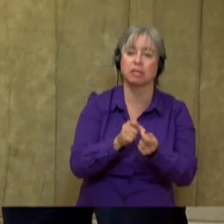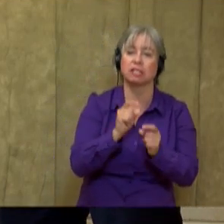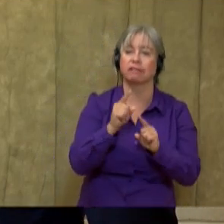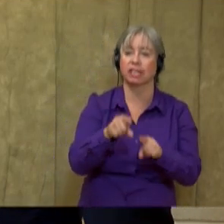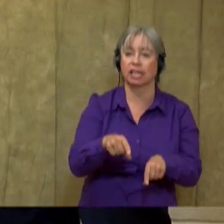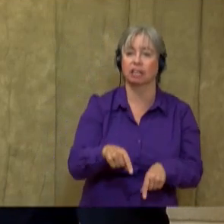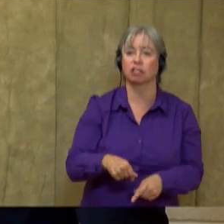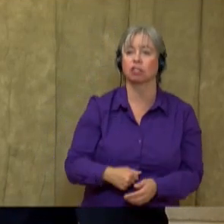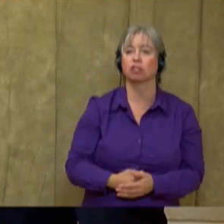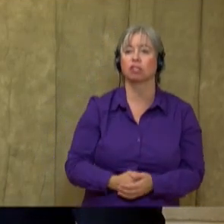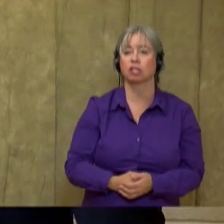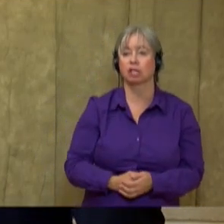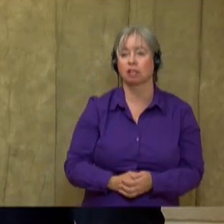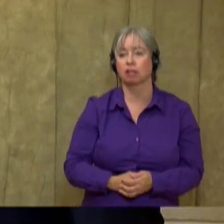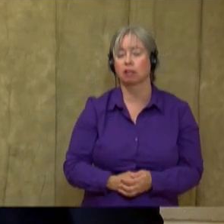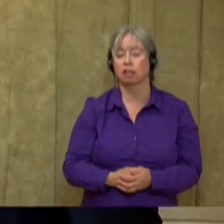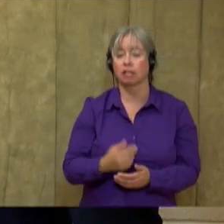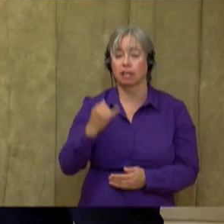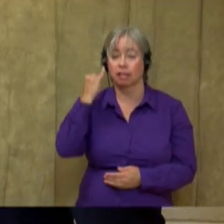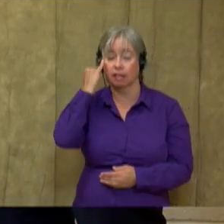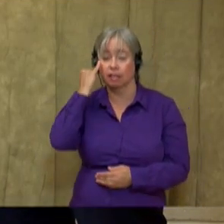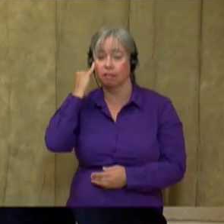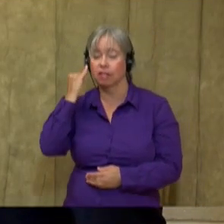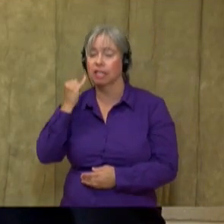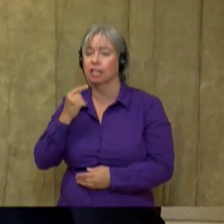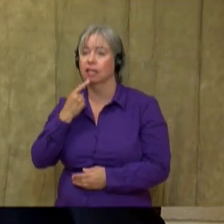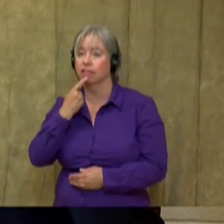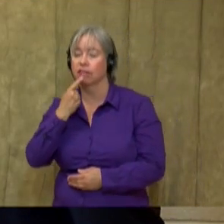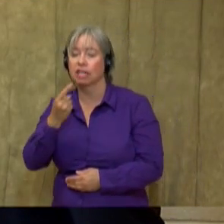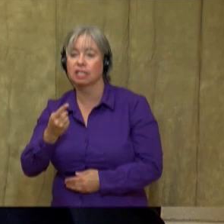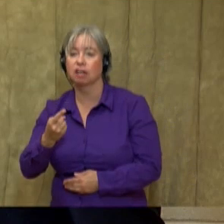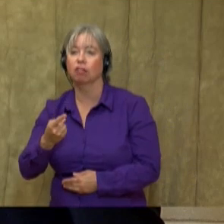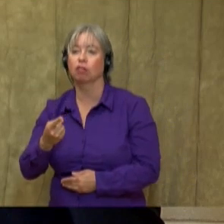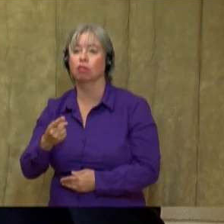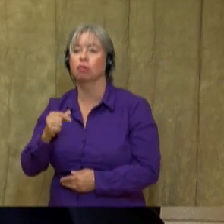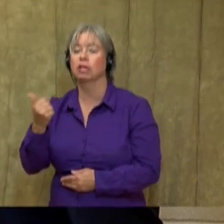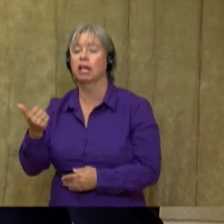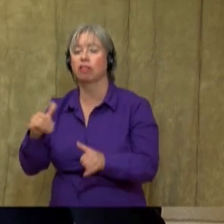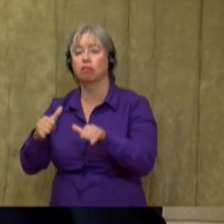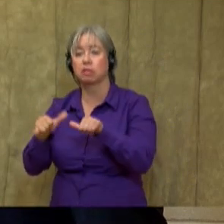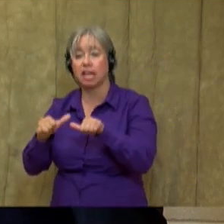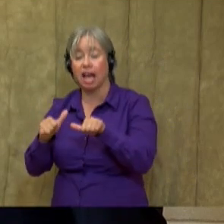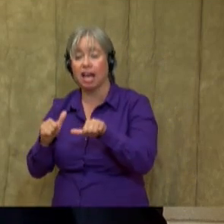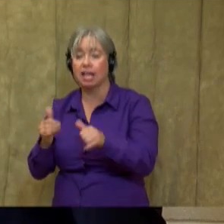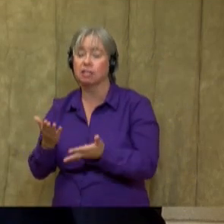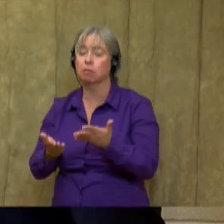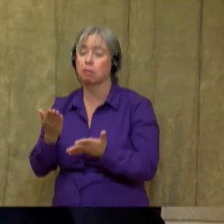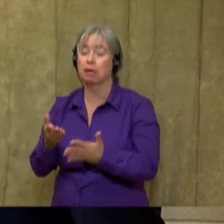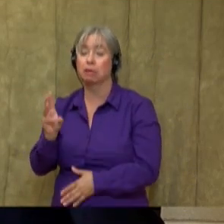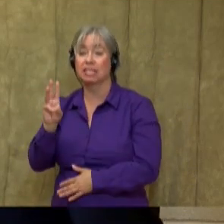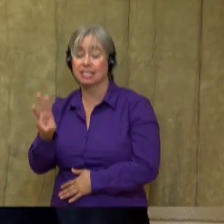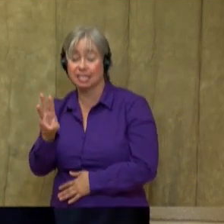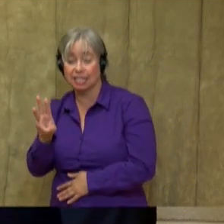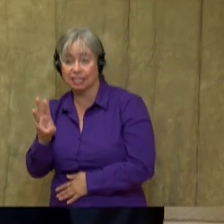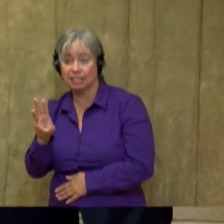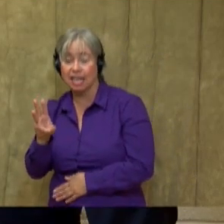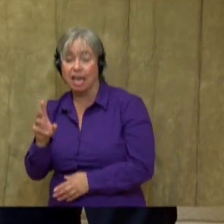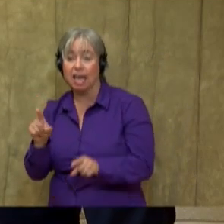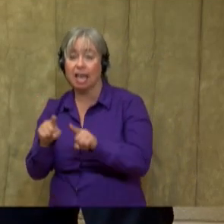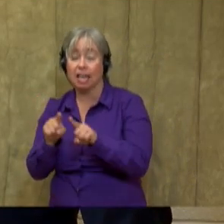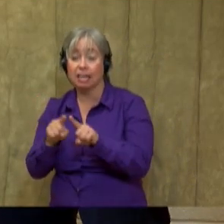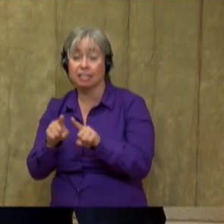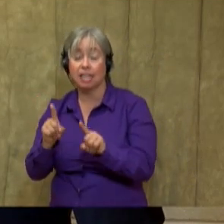cube. But then if I gave you another cube size, 6 for example, are you going to get the same result? And if